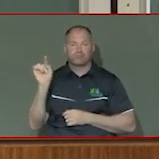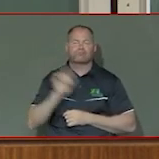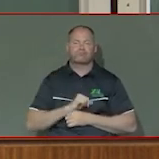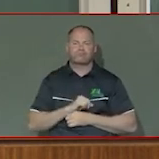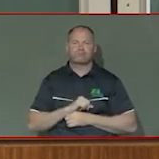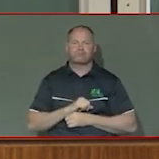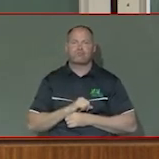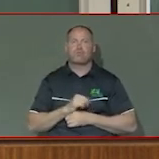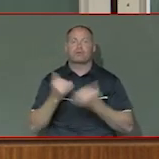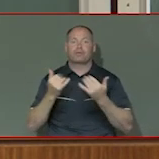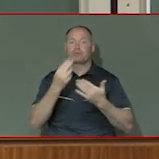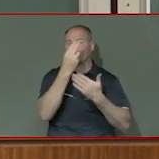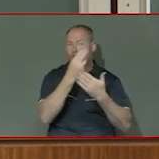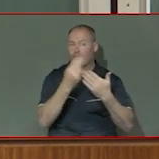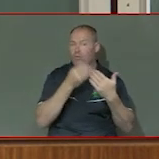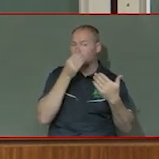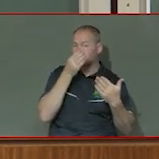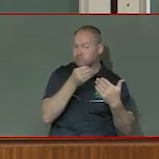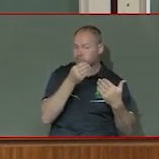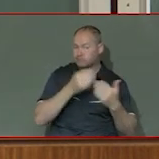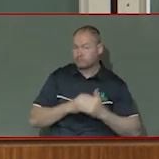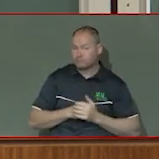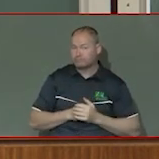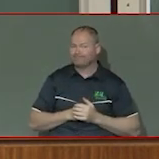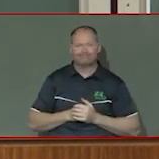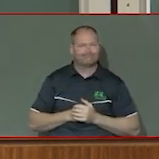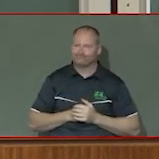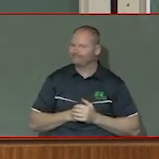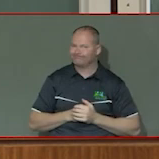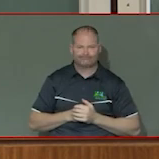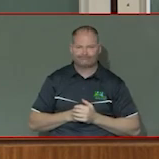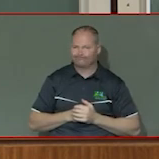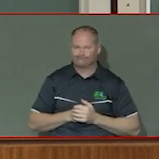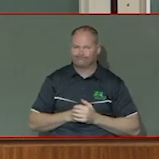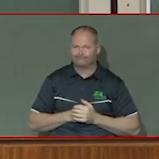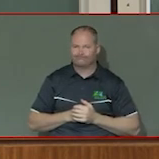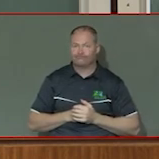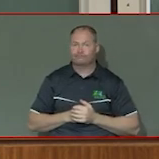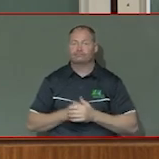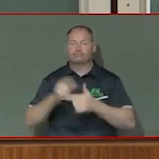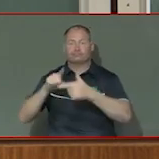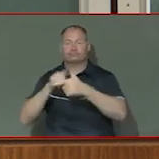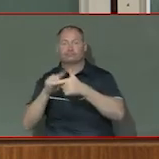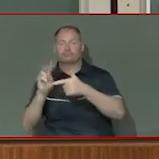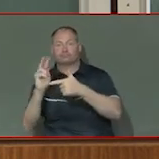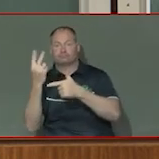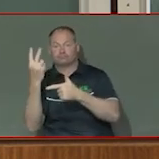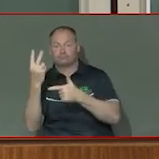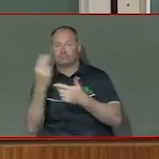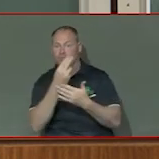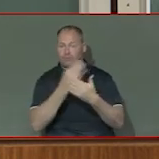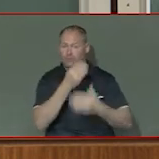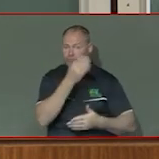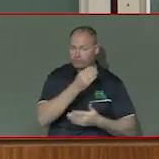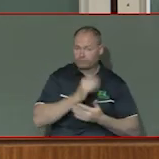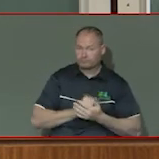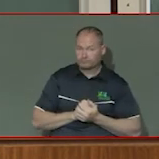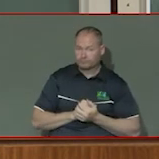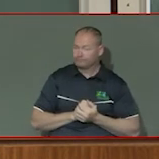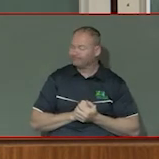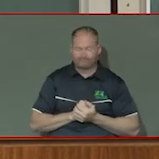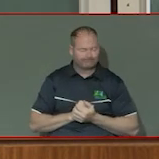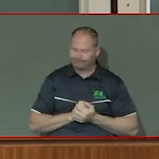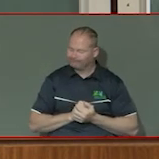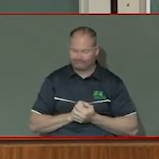angle lie in the diagram? No. Is it double the angle in a diagram?